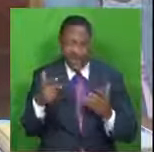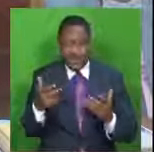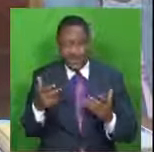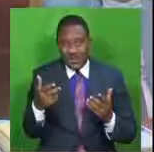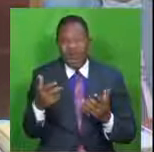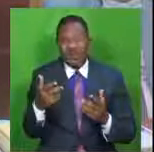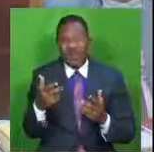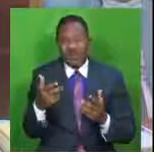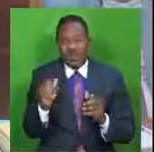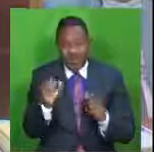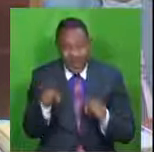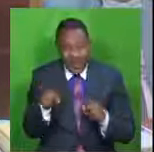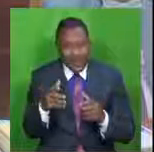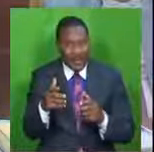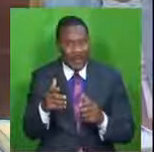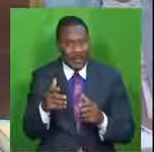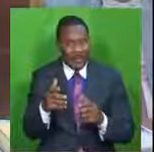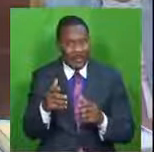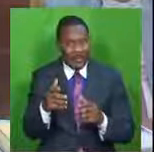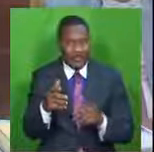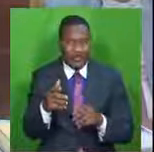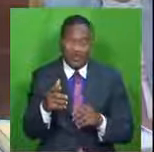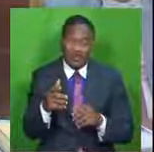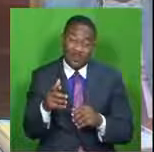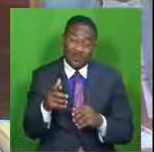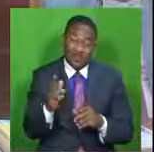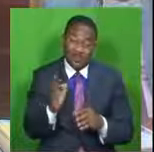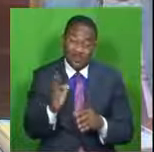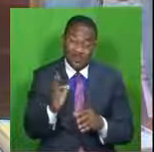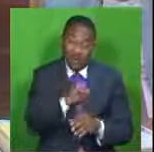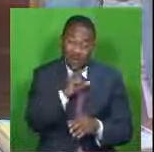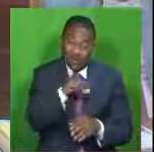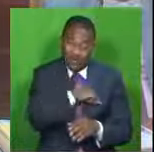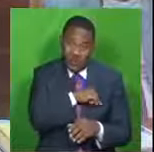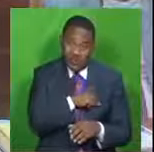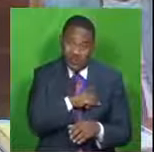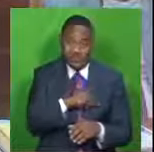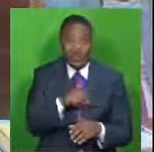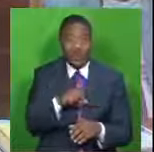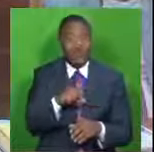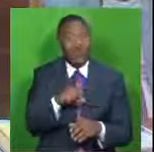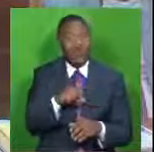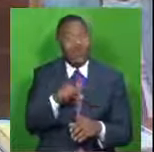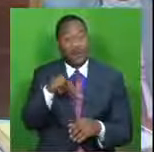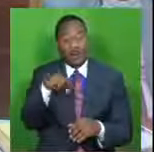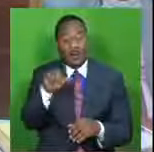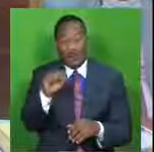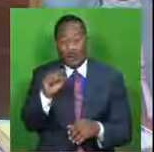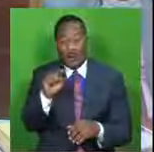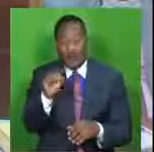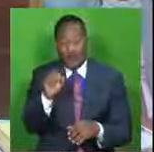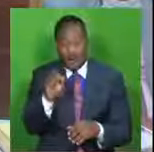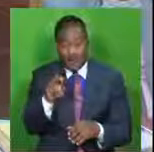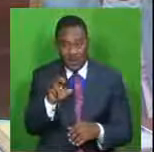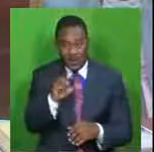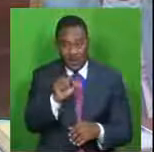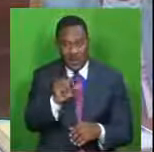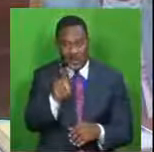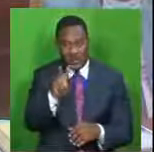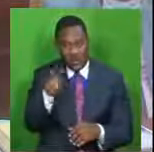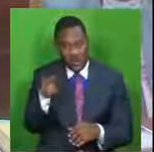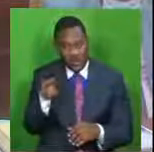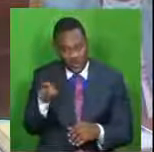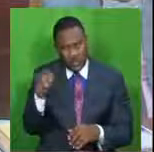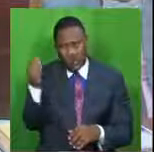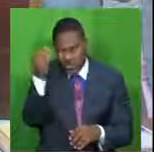to participate in Qatar 2022. So kudos for that. But you know the problem. Mr. Speaker, a